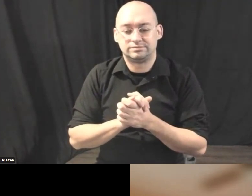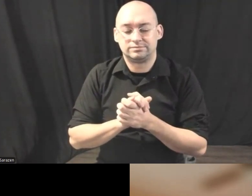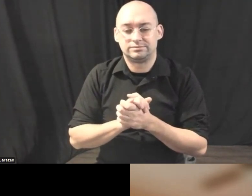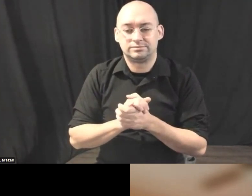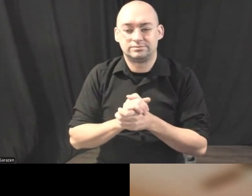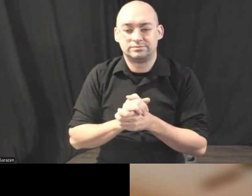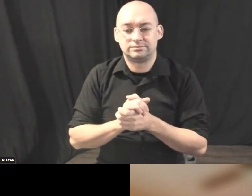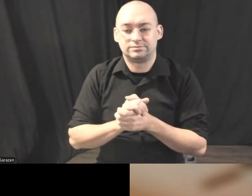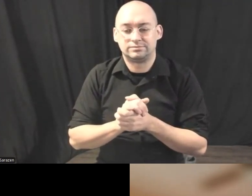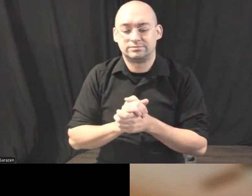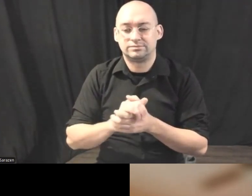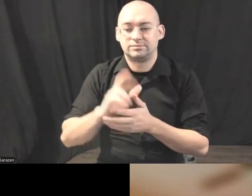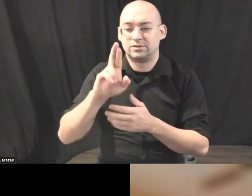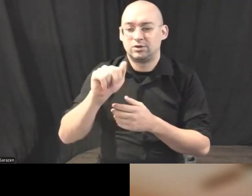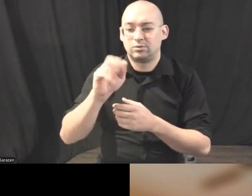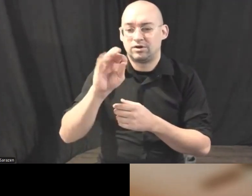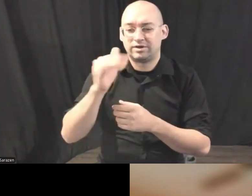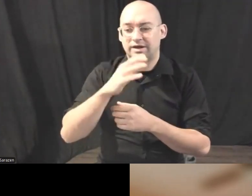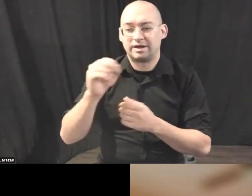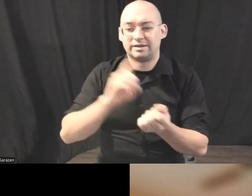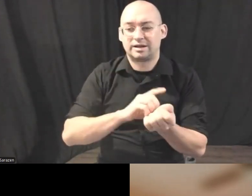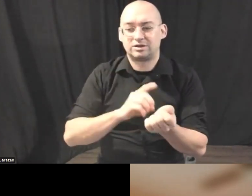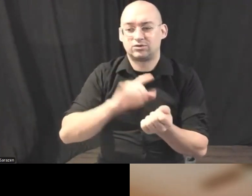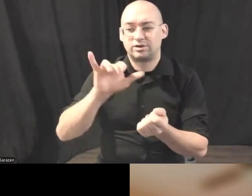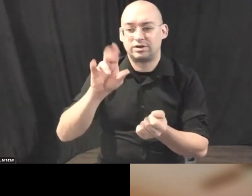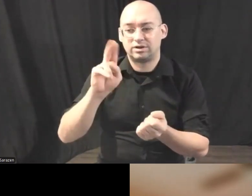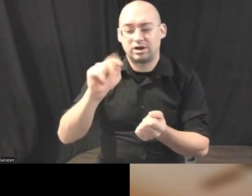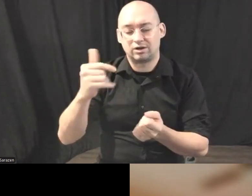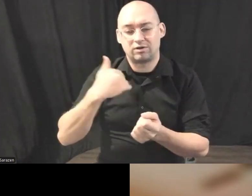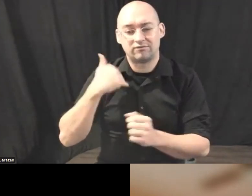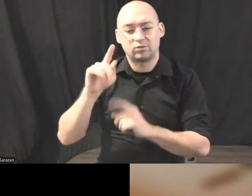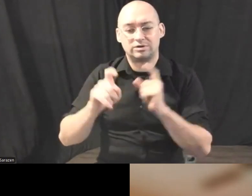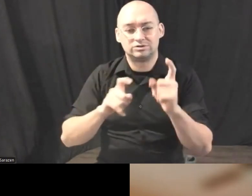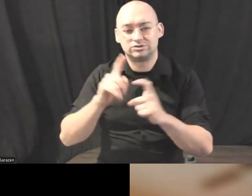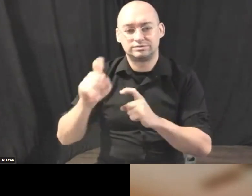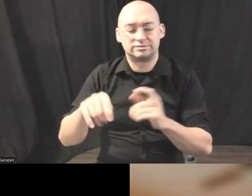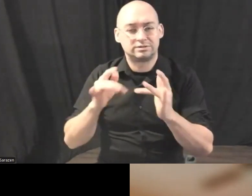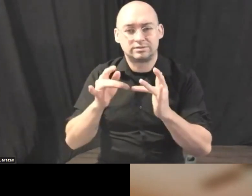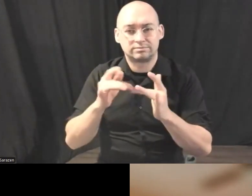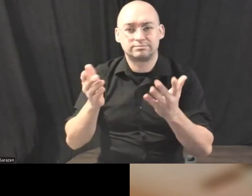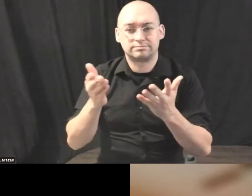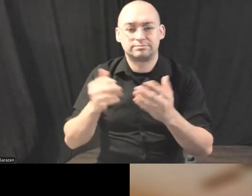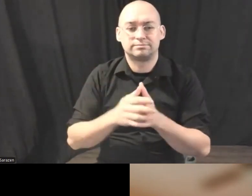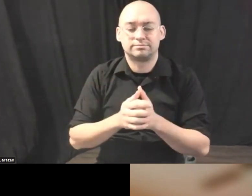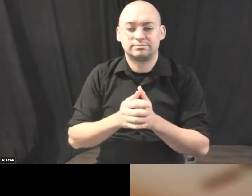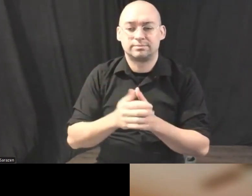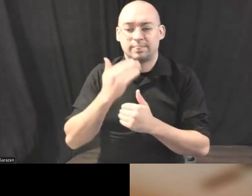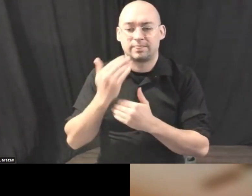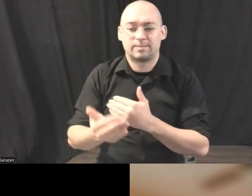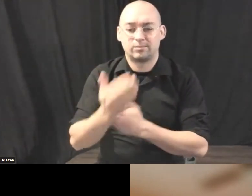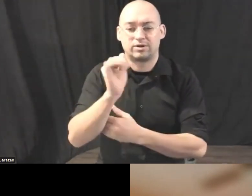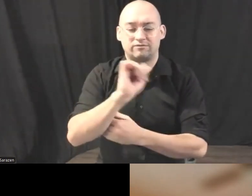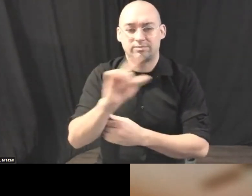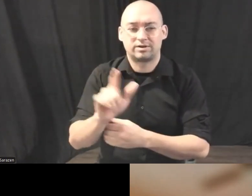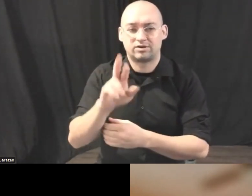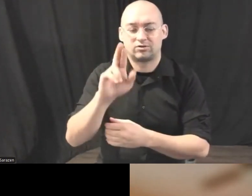We'll hear from Rafi, and then I think Dr. Young, did you have a question online? Okay, wonderful. So, good morning, everyone. Rafi Nazarians